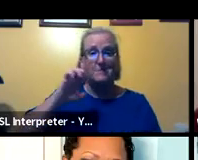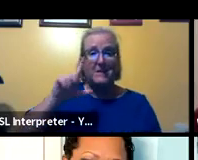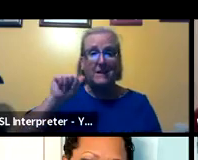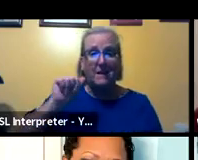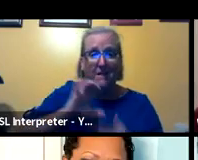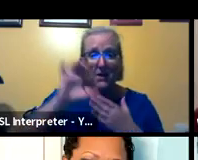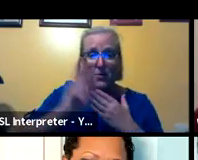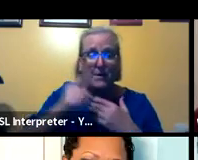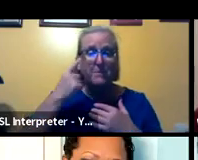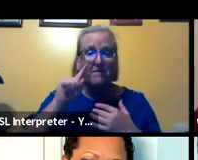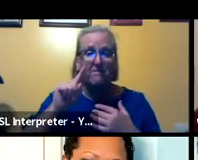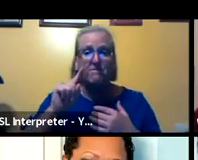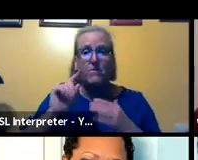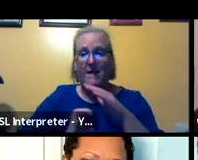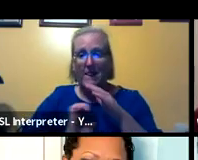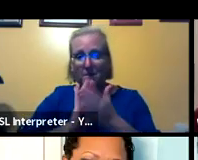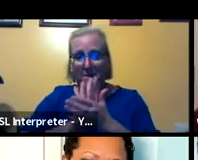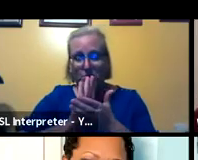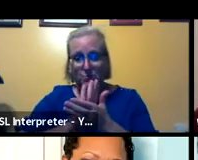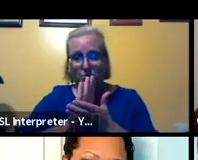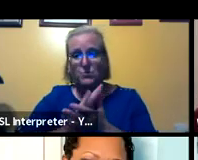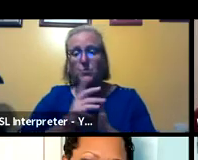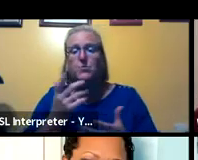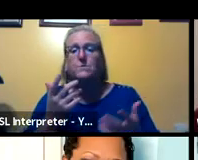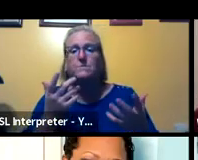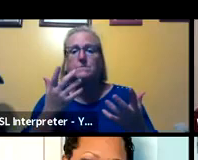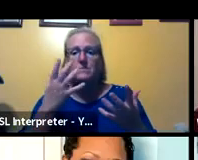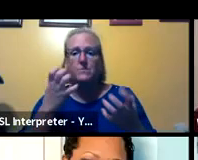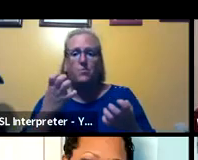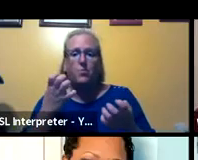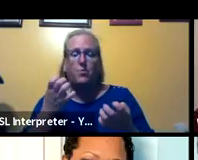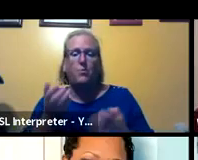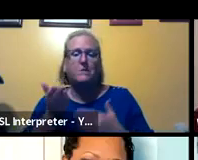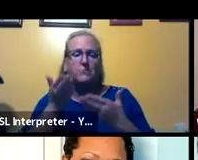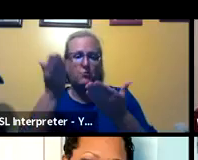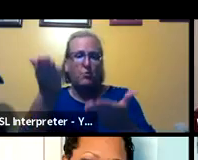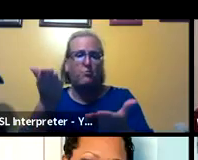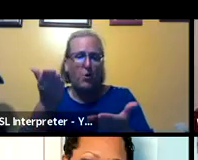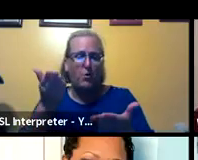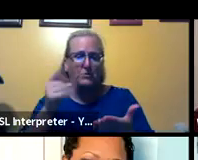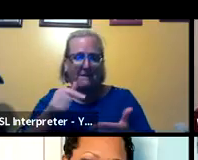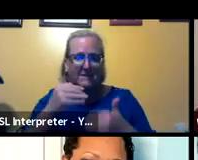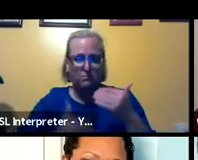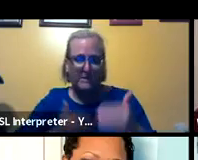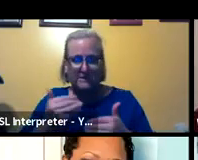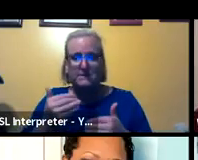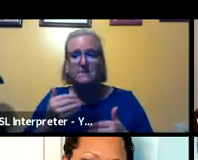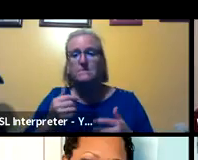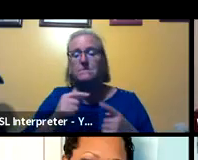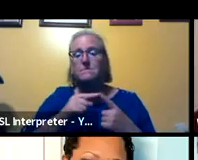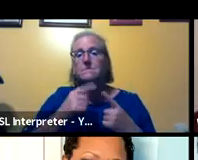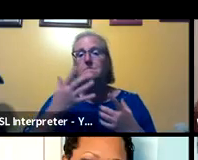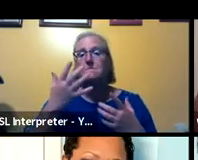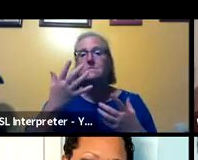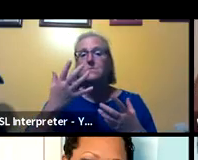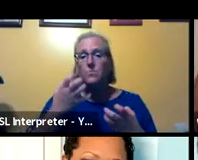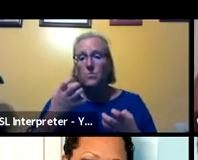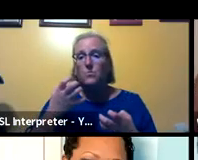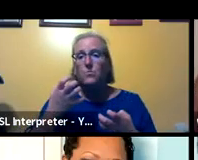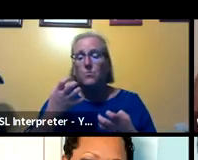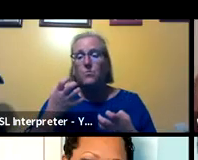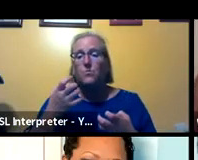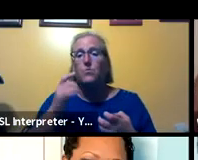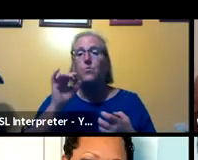curriculum for our elementary schools, I want to propose the following process. So we want to reconvene the ELA